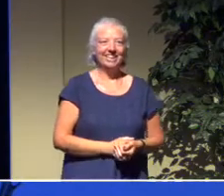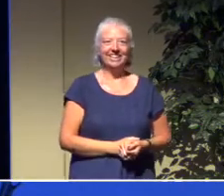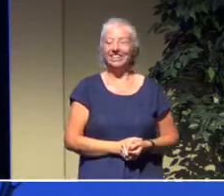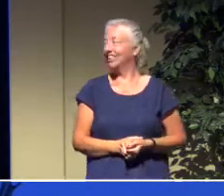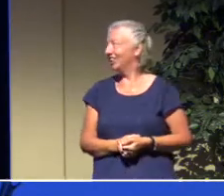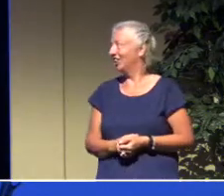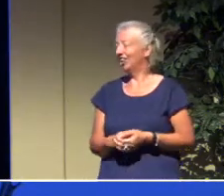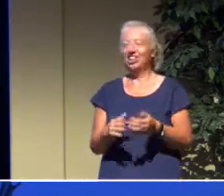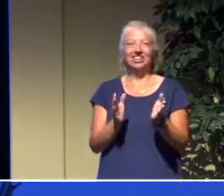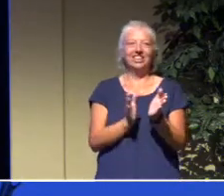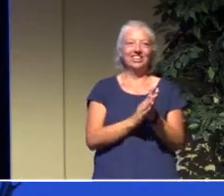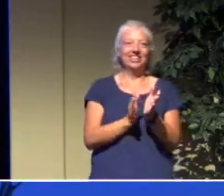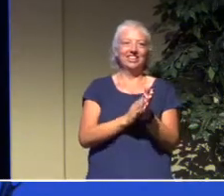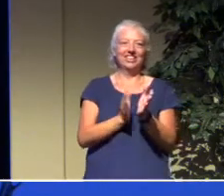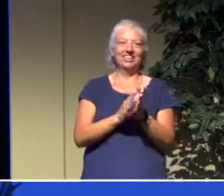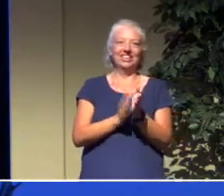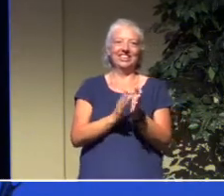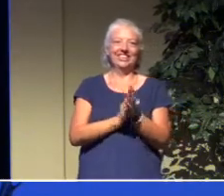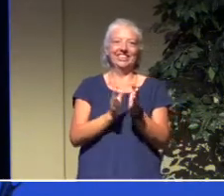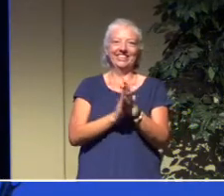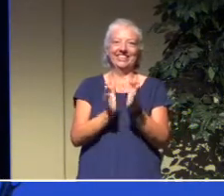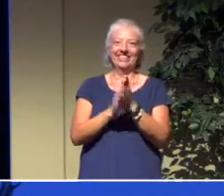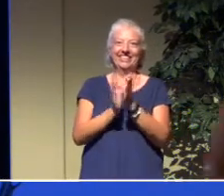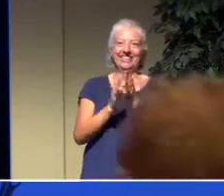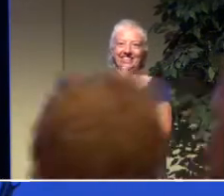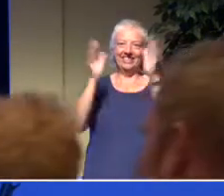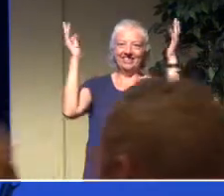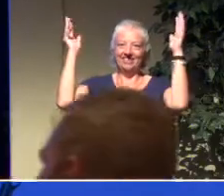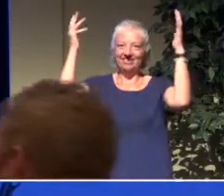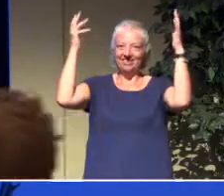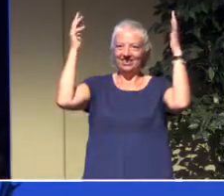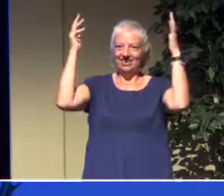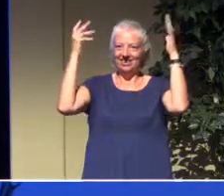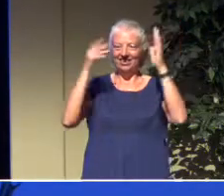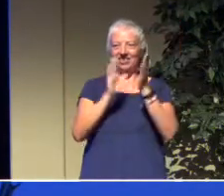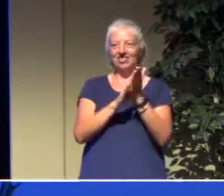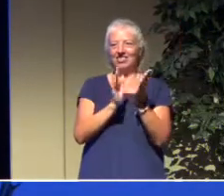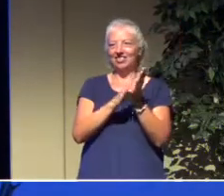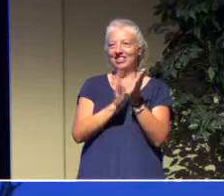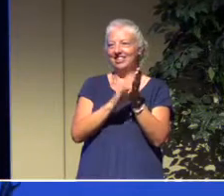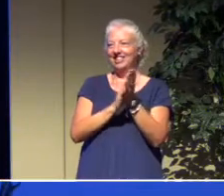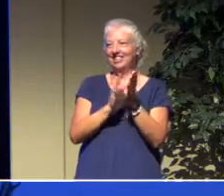There we go. Yeah, let's go ahead and give them a round.